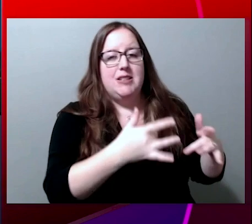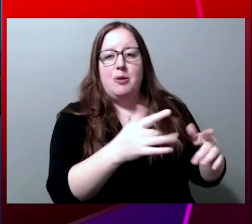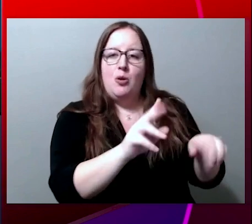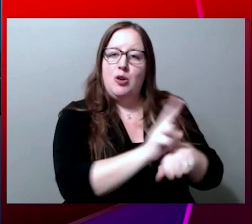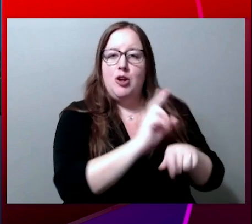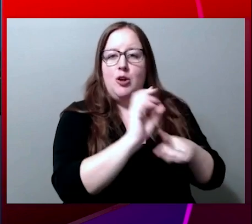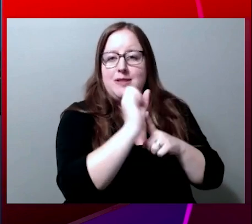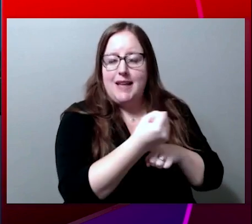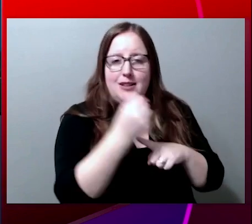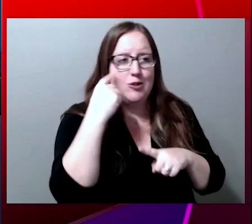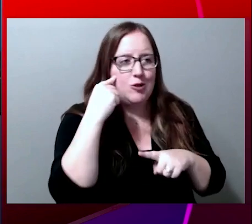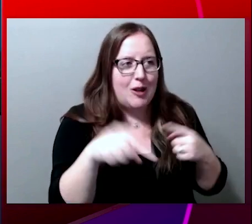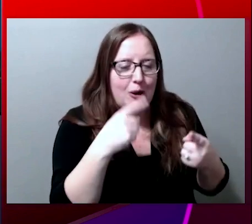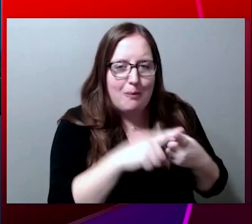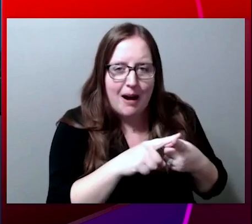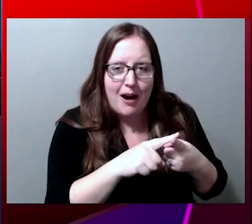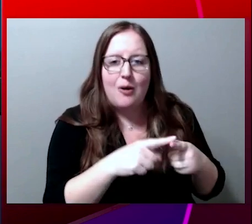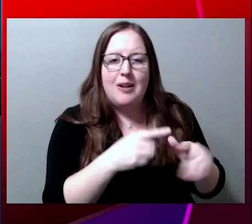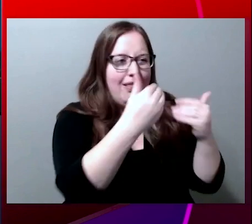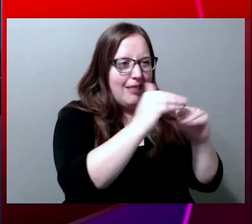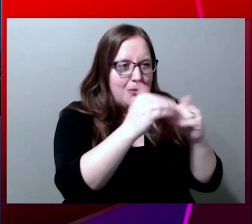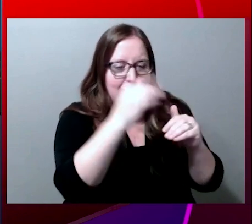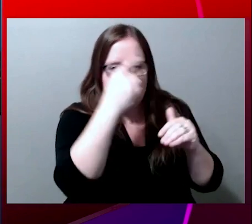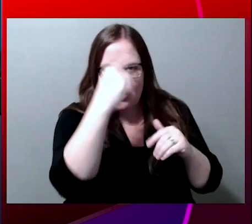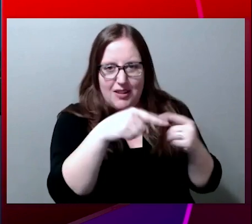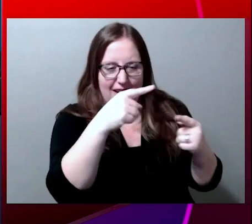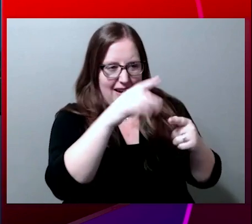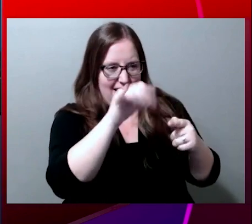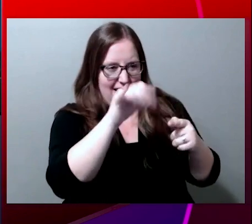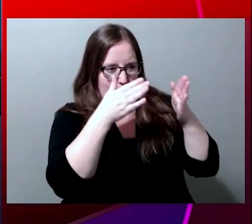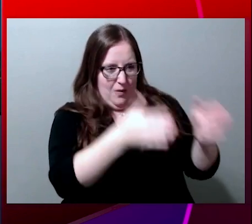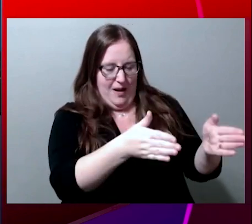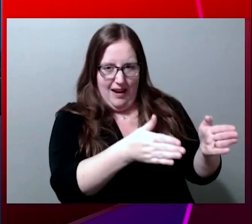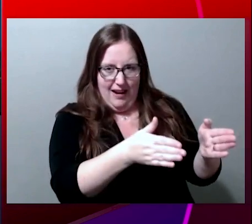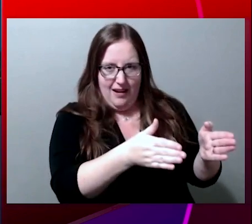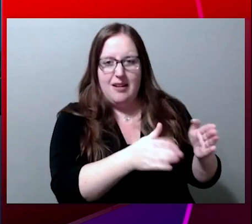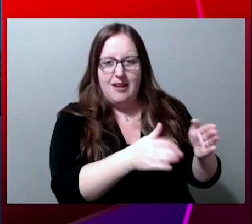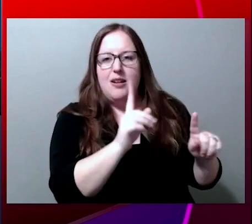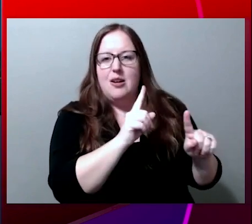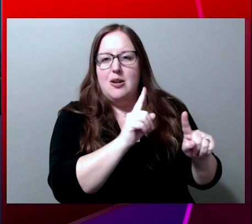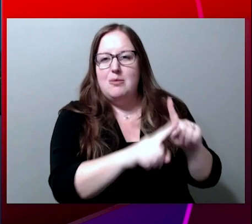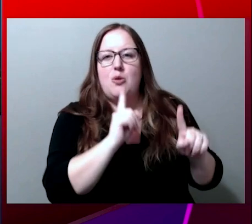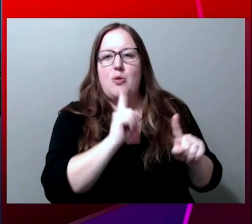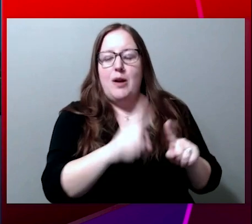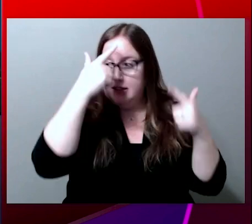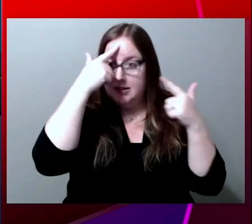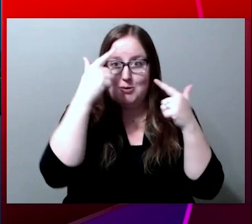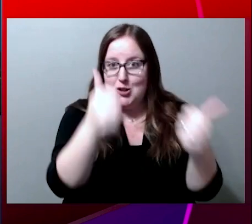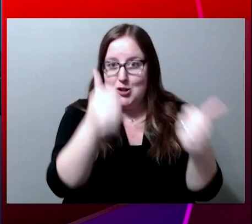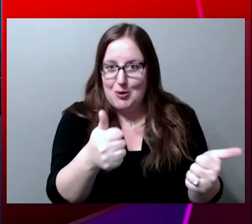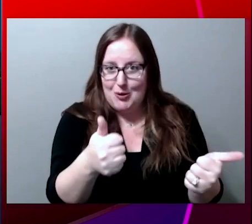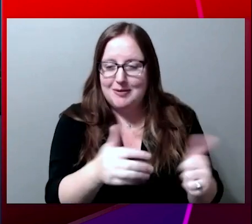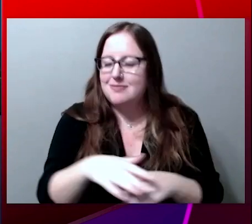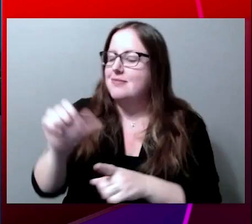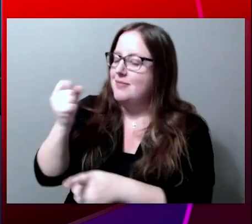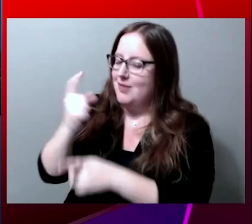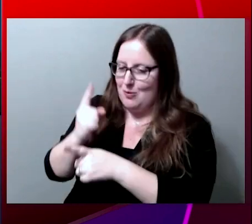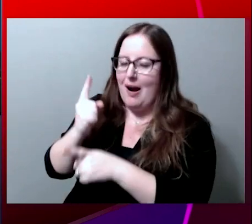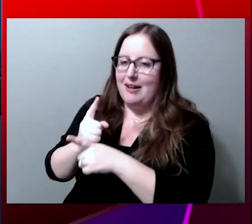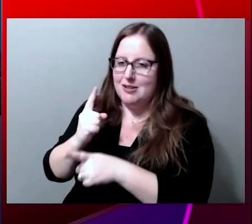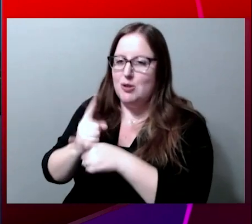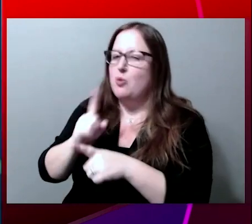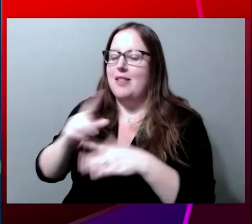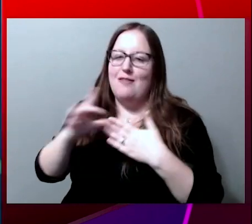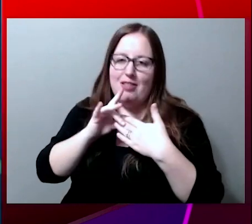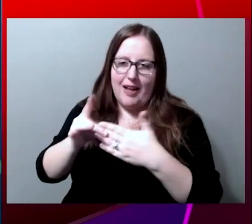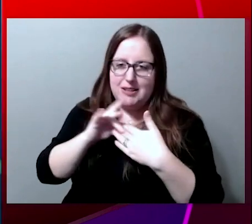it. Sometimes you get limited to just thinking in that way, but it's really up to you what you can use it for. Yeah, very flexible. And we've talked